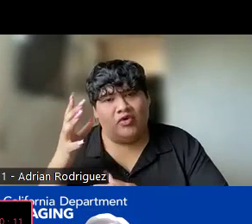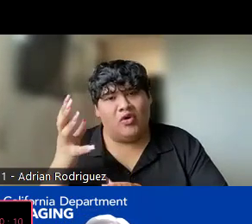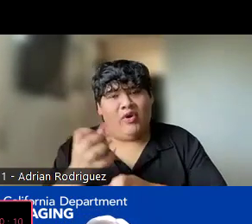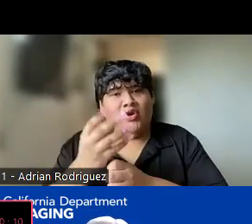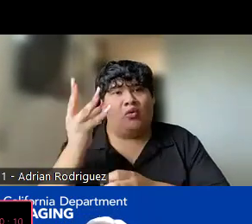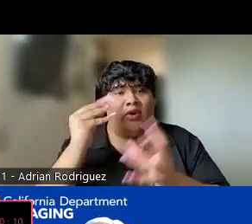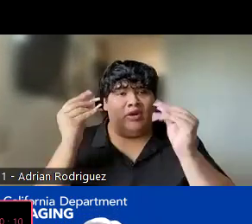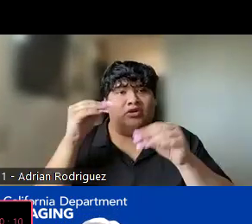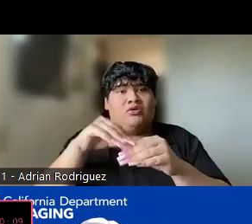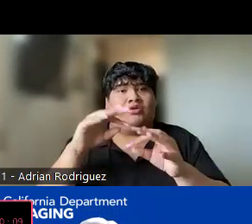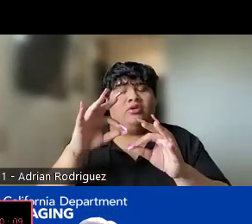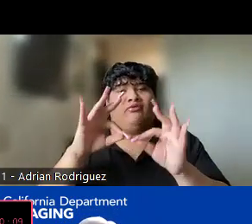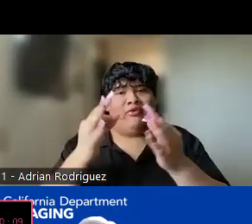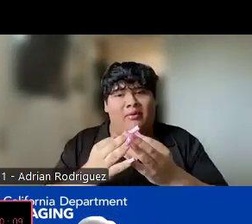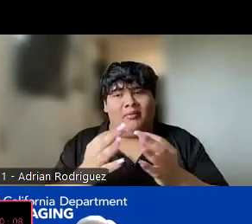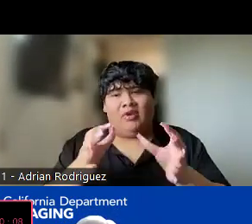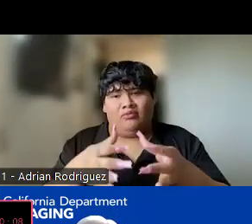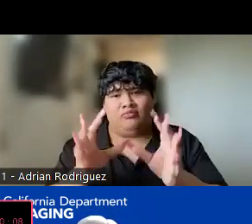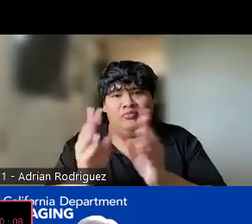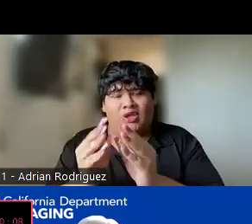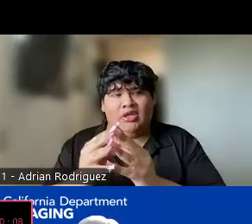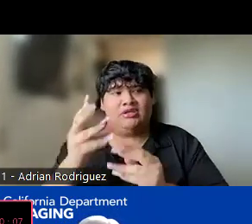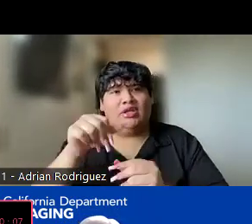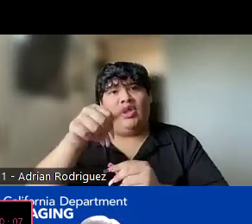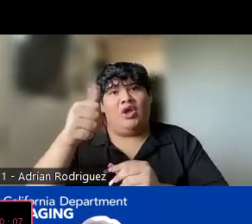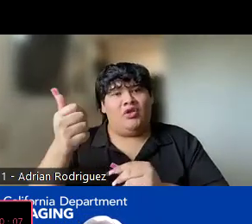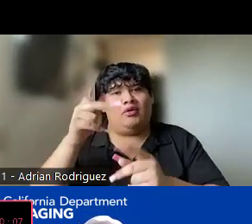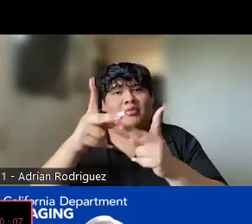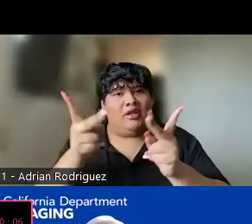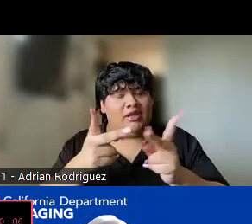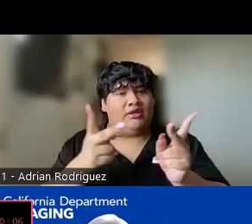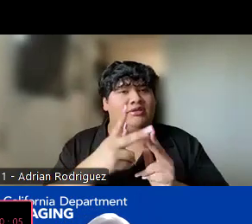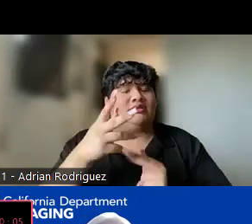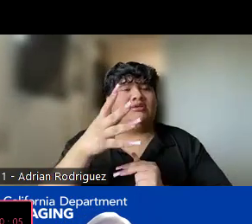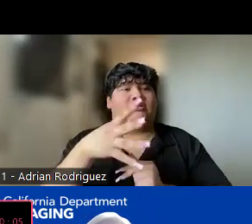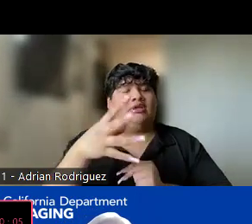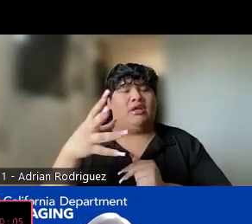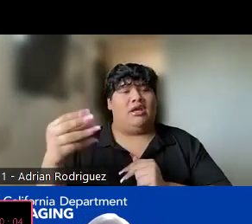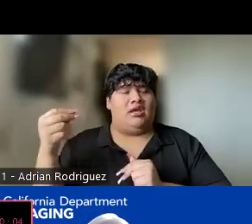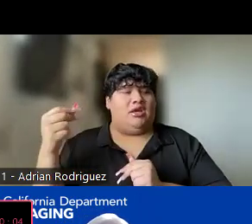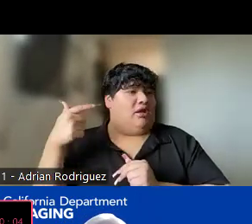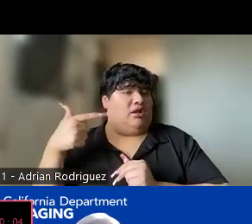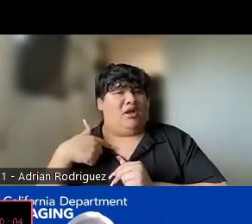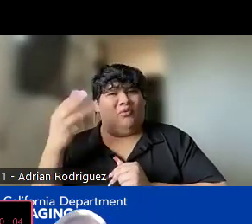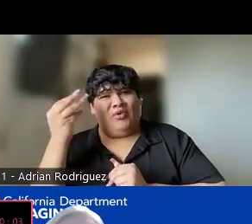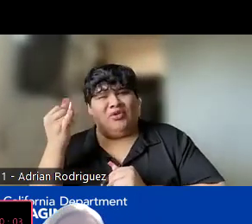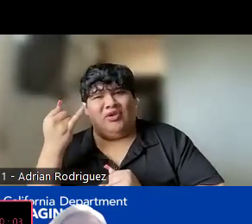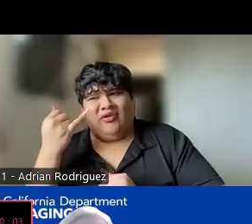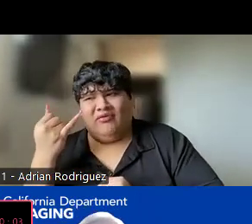family councils at other facilities. But I wonder, is